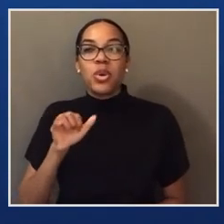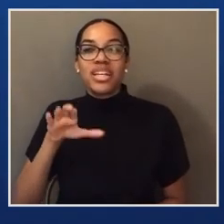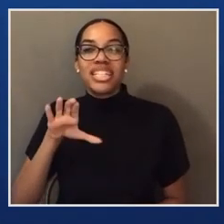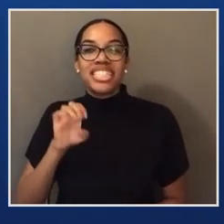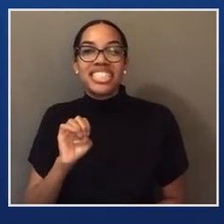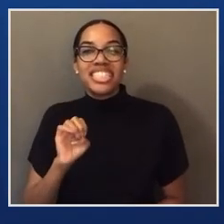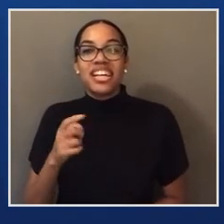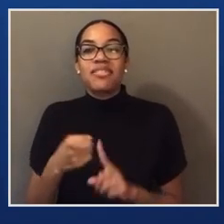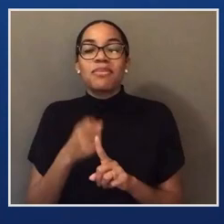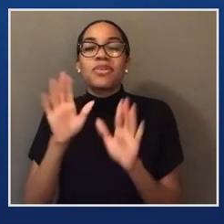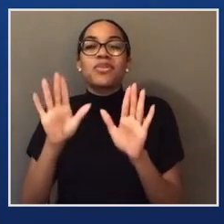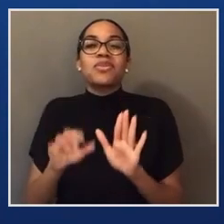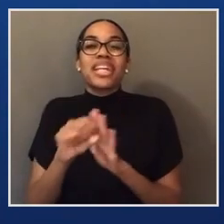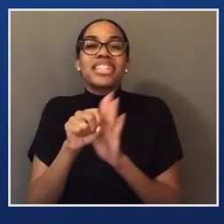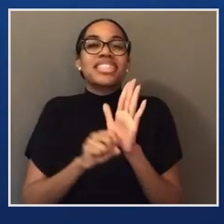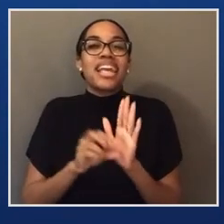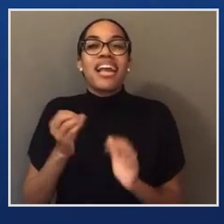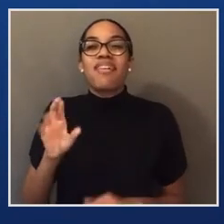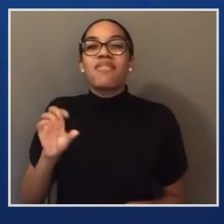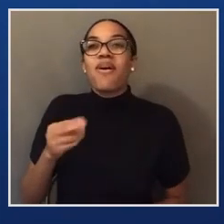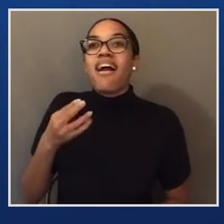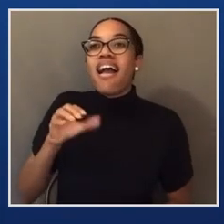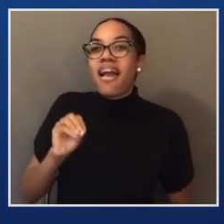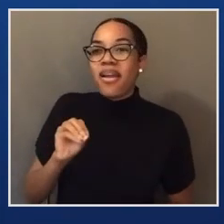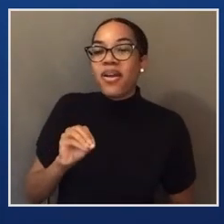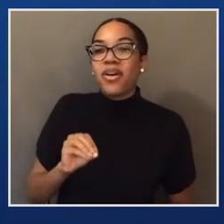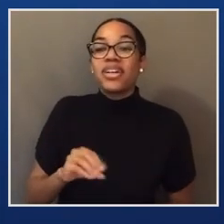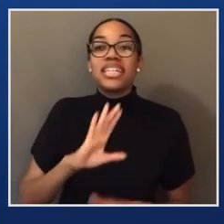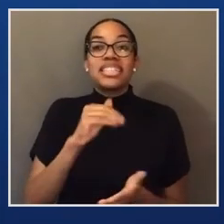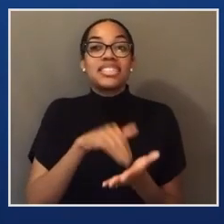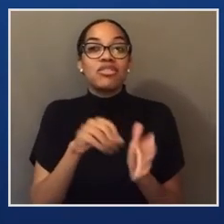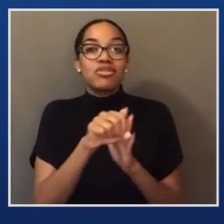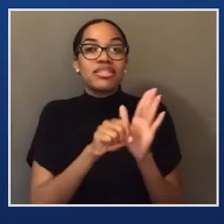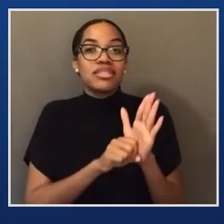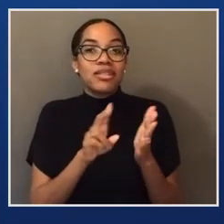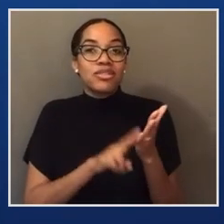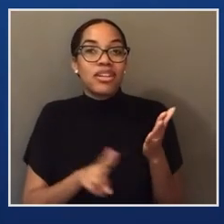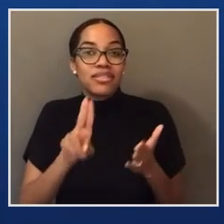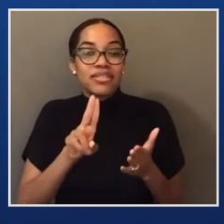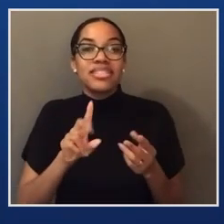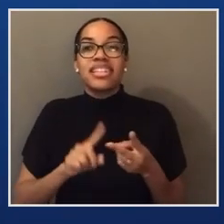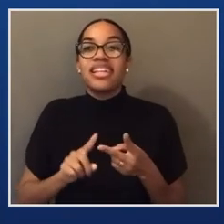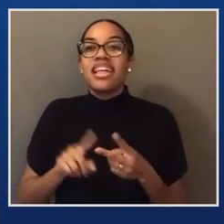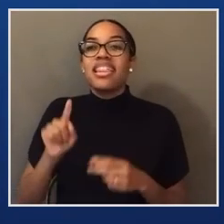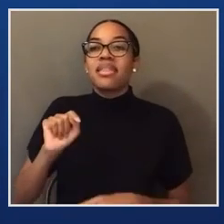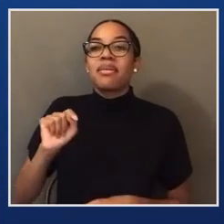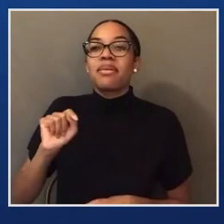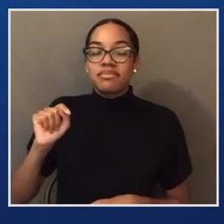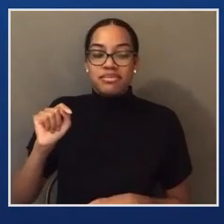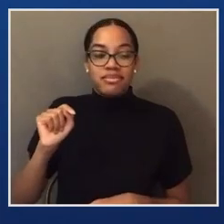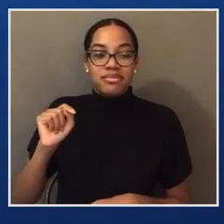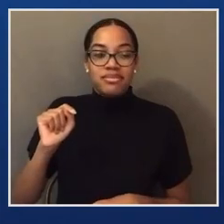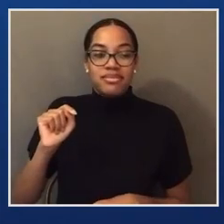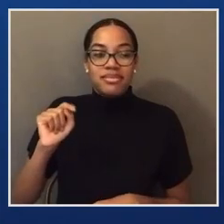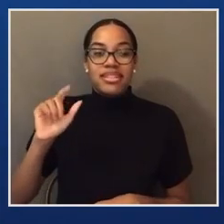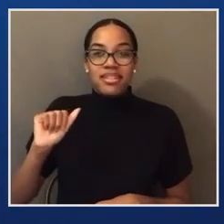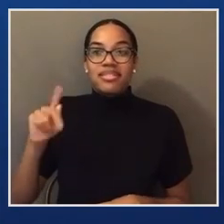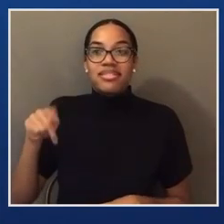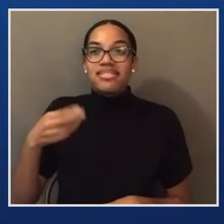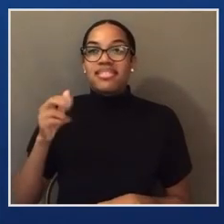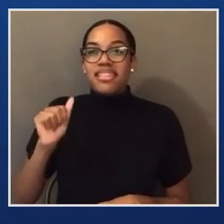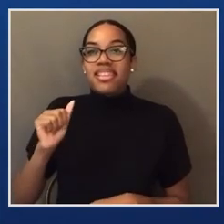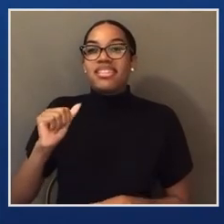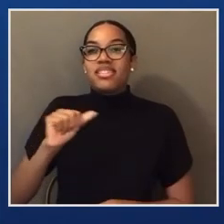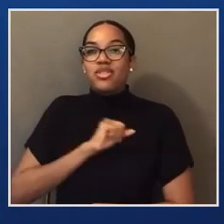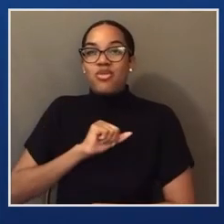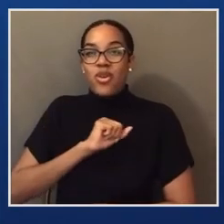graduate of HBCU Central State University, member of Delta Sigma Theta Sorority. I'm voting early for Joe Biden and